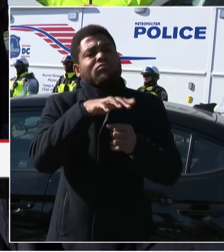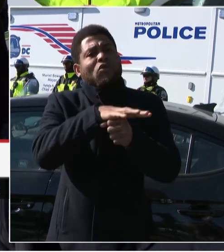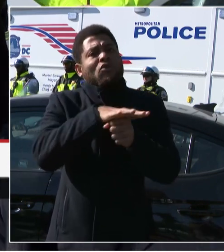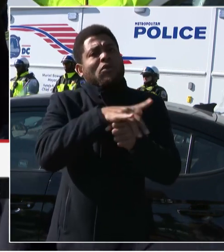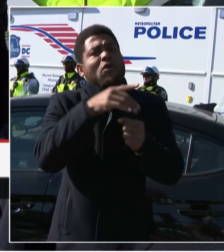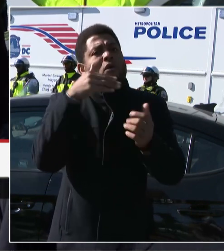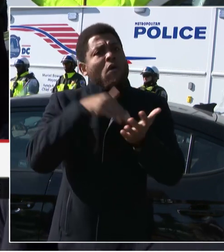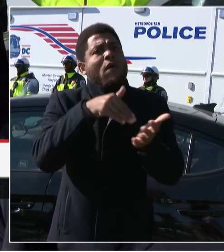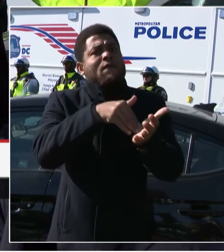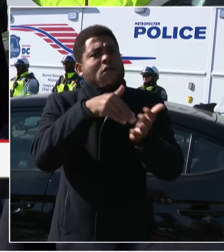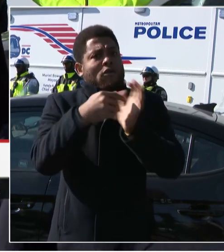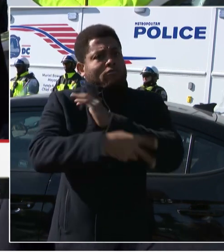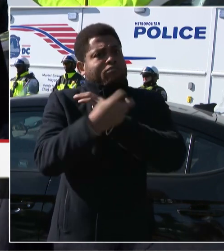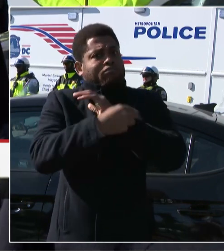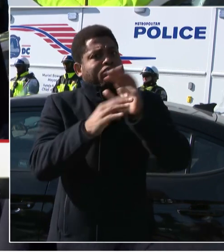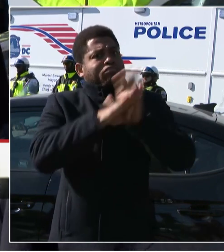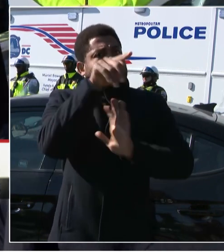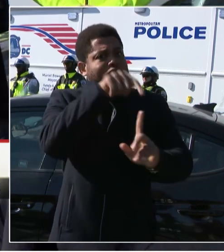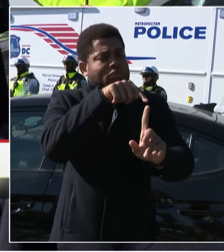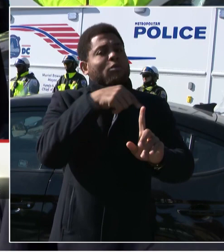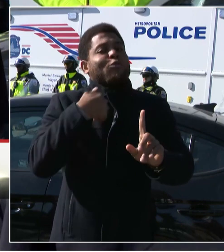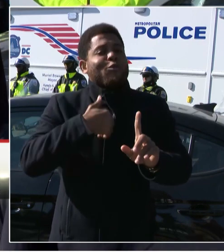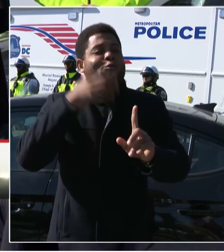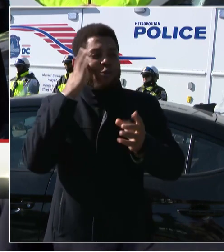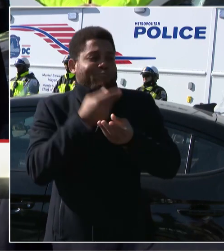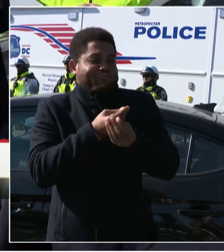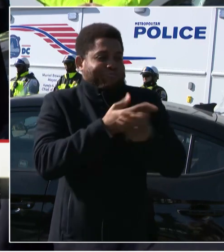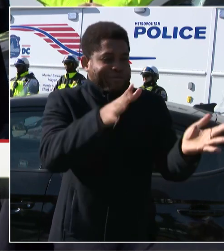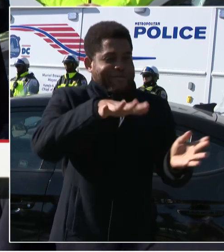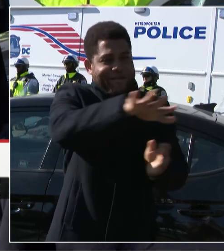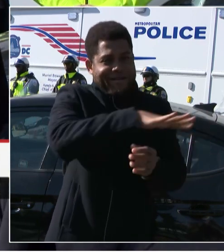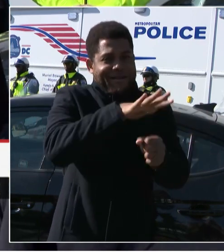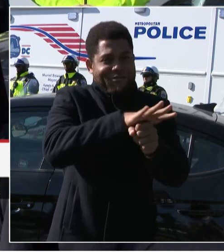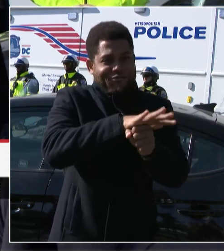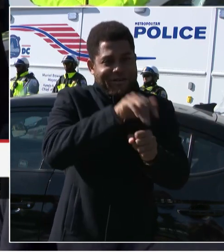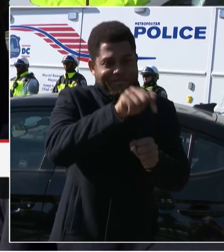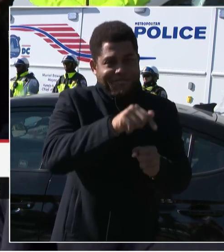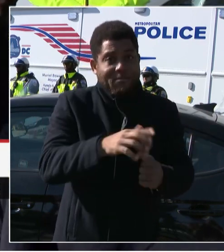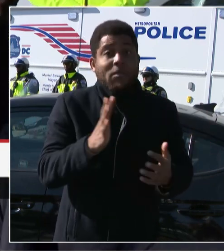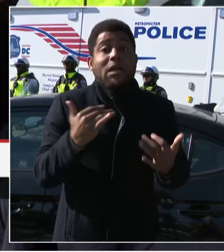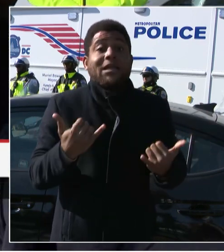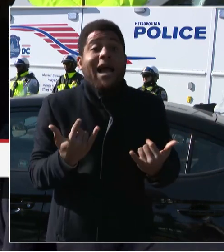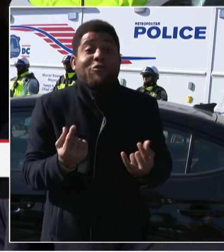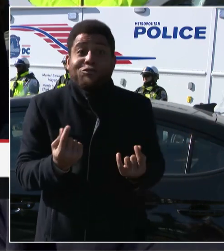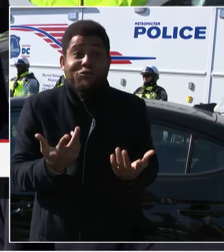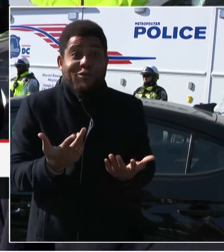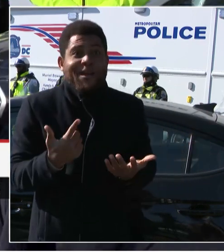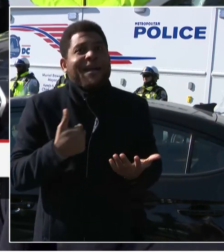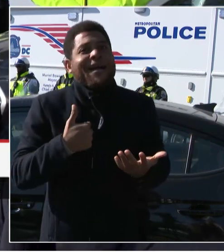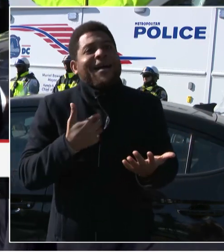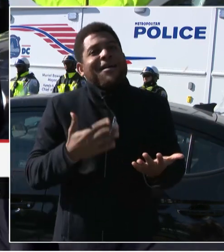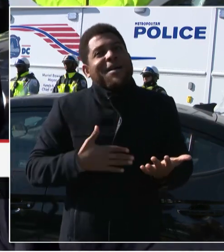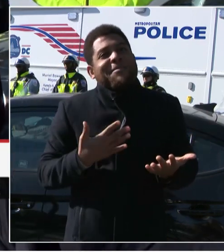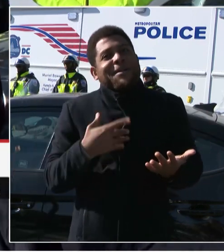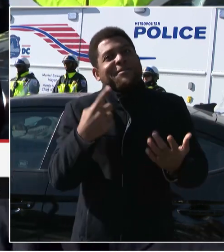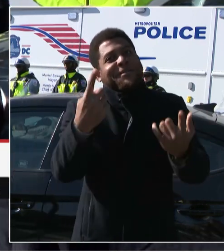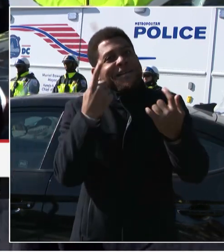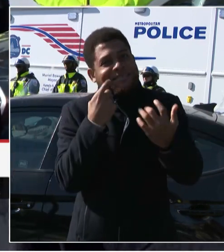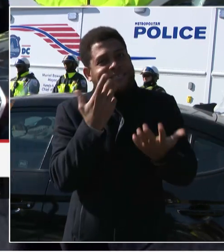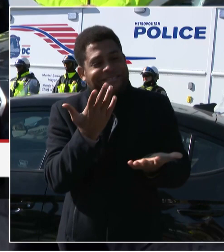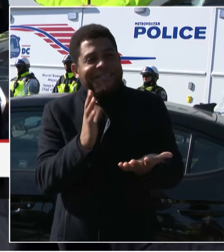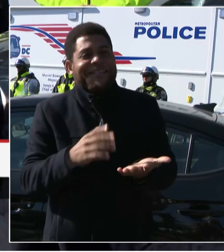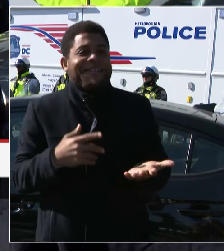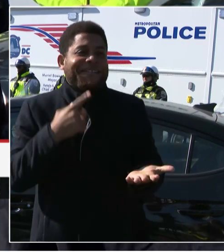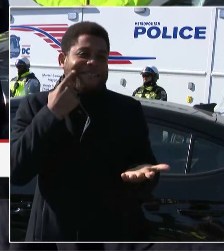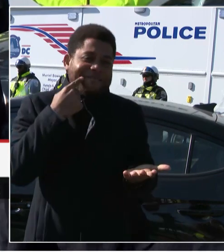these devices allow us to do? Well, I'm glad you asked. While our goal is to prevent carjackings and motor vehicle thefts